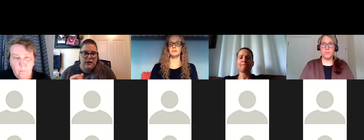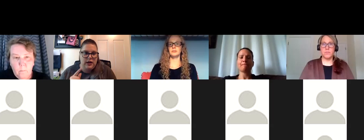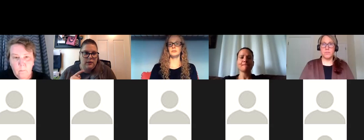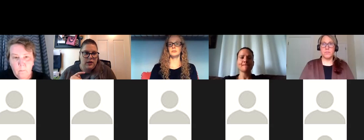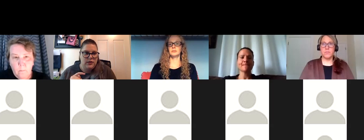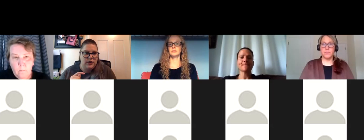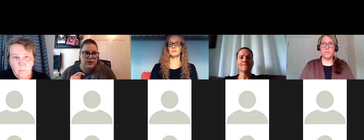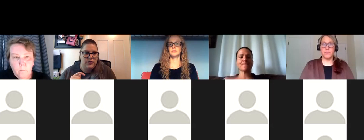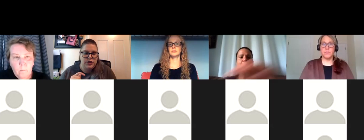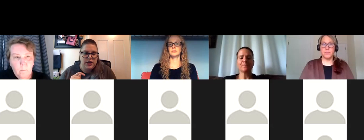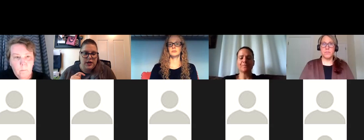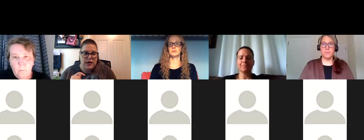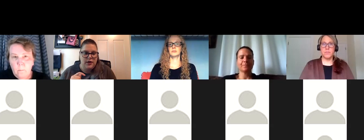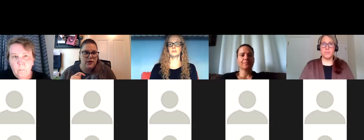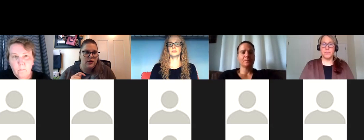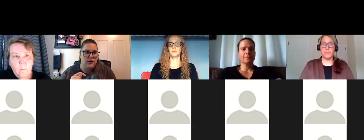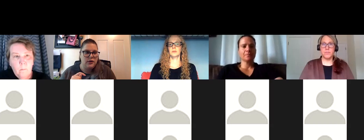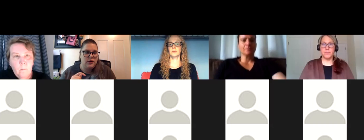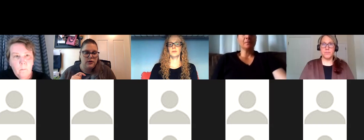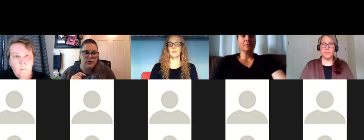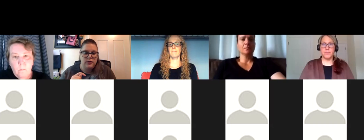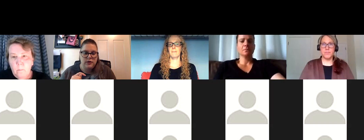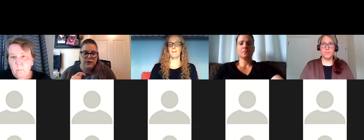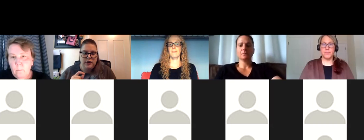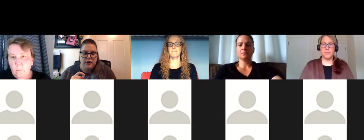and then Amy is going to share.